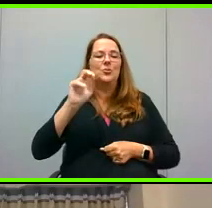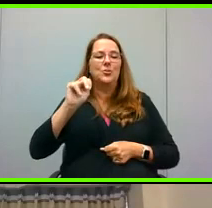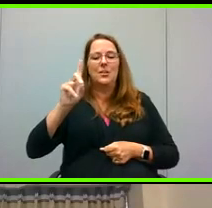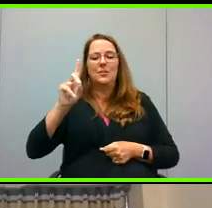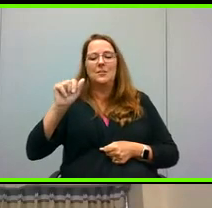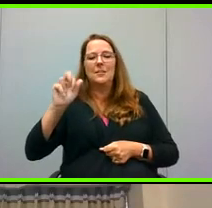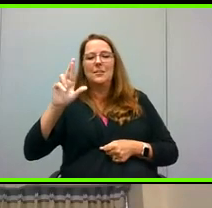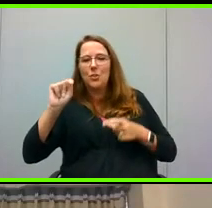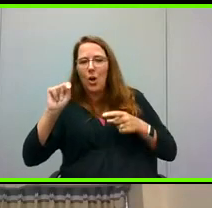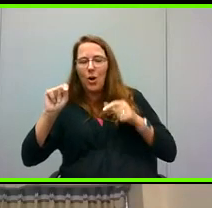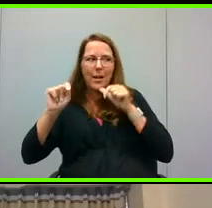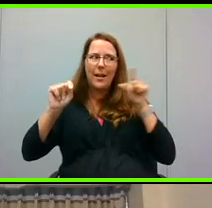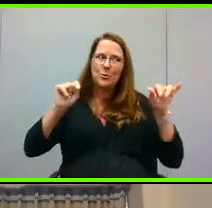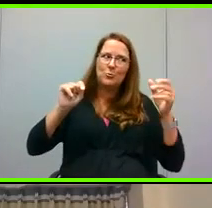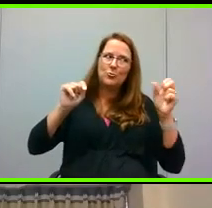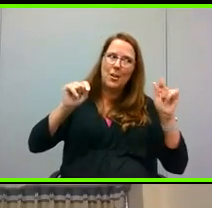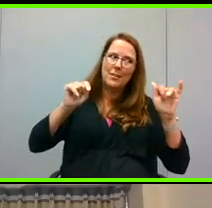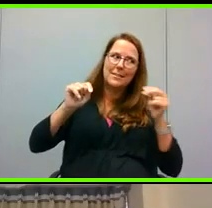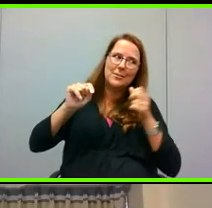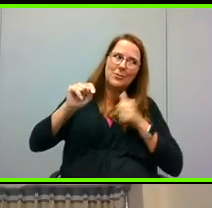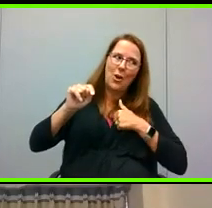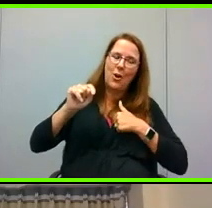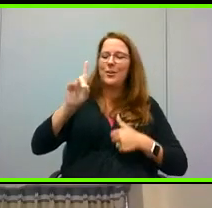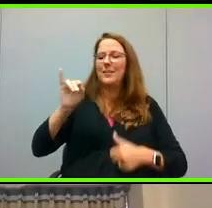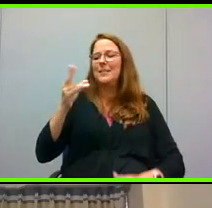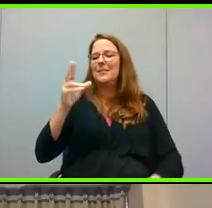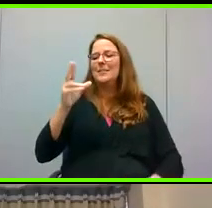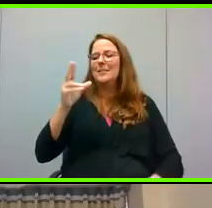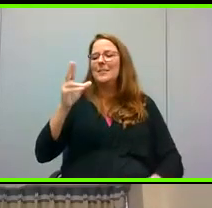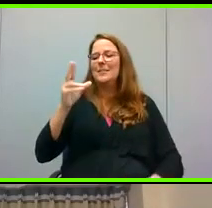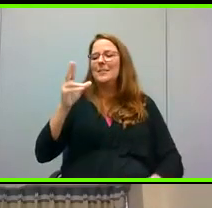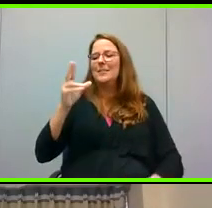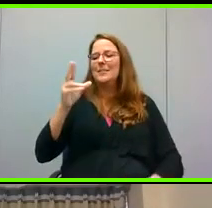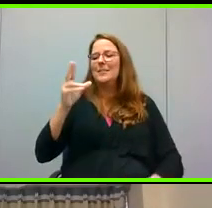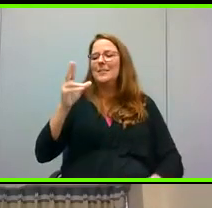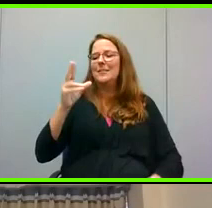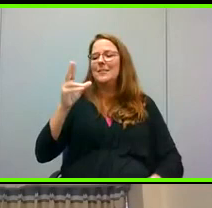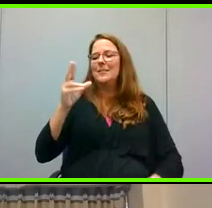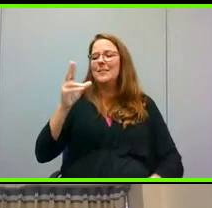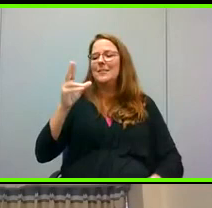you, Justin, sorry. As Justin Dart said, lead on.